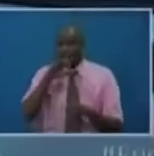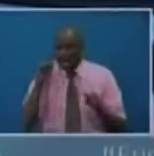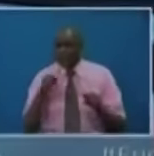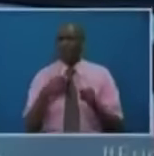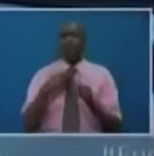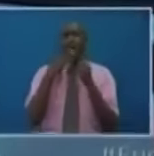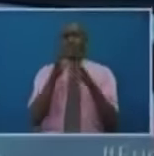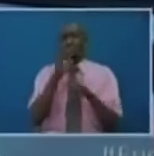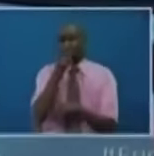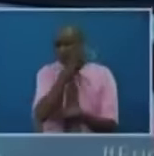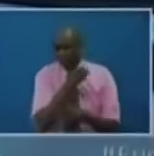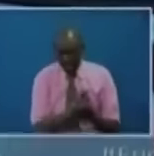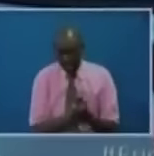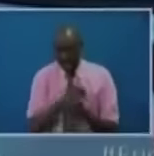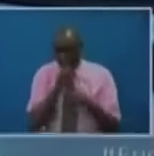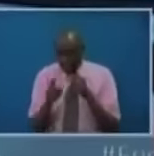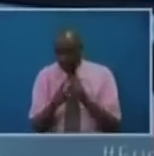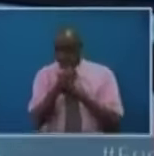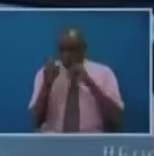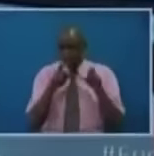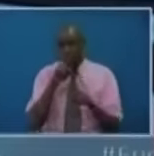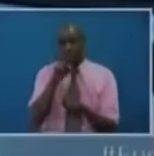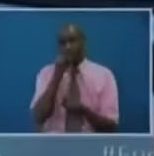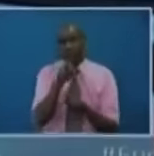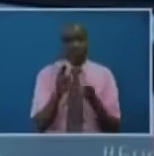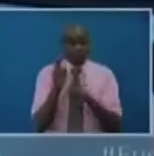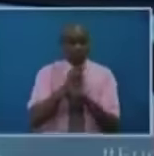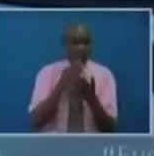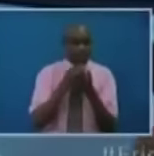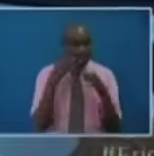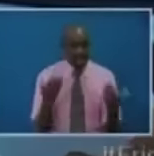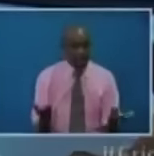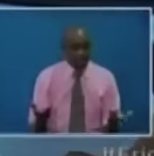county government on the queries raised about their spending.